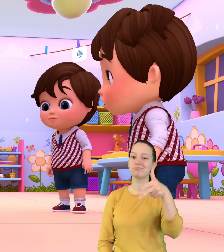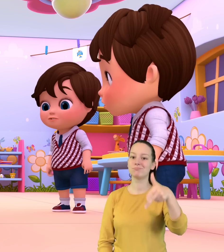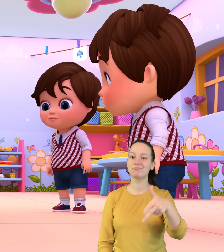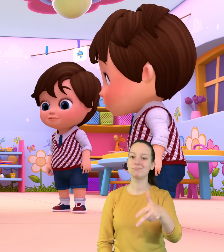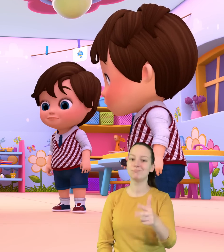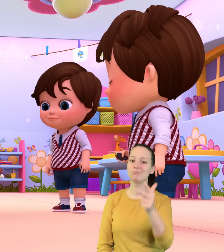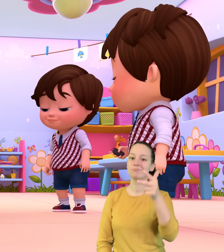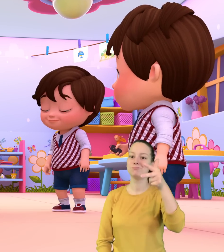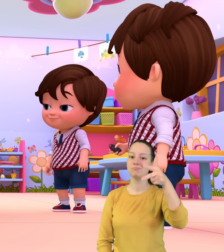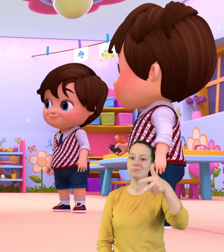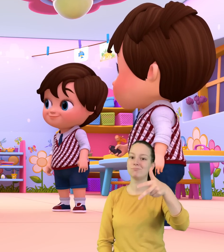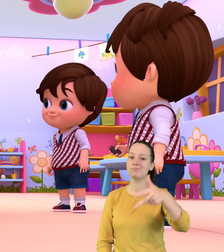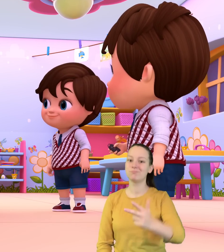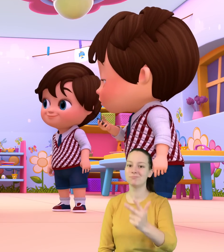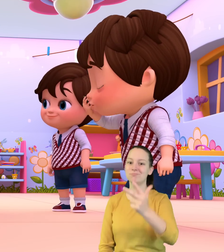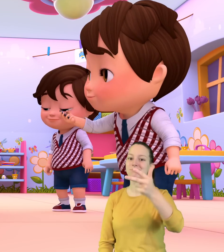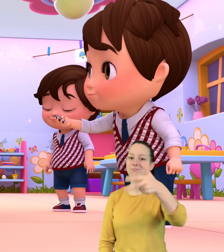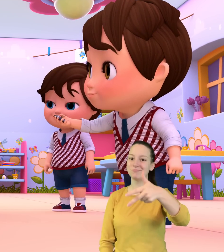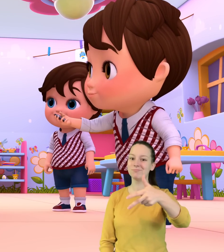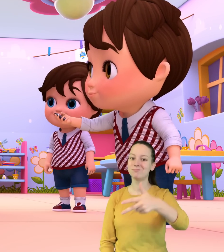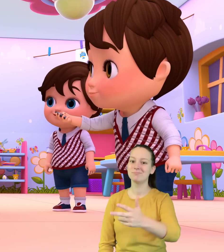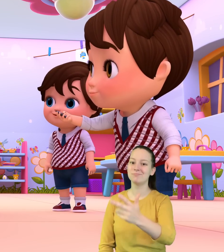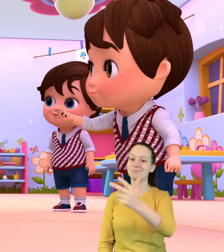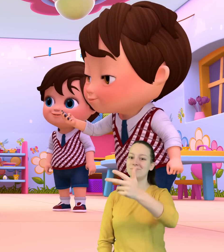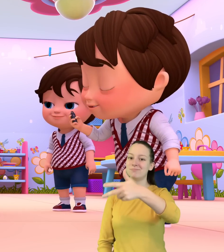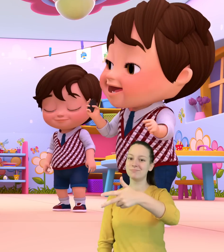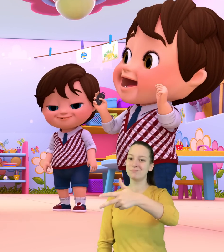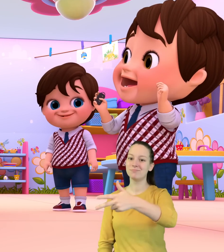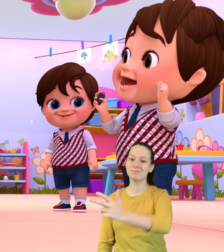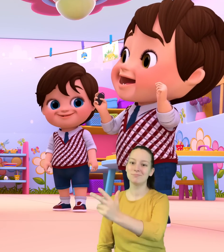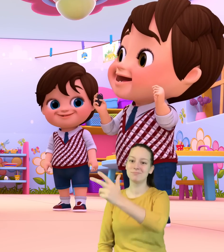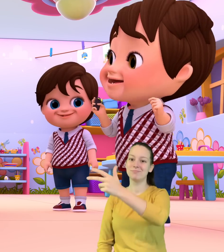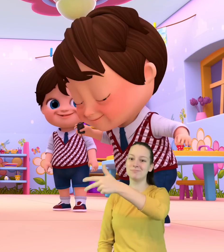the town.